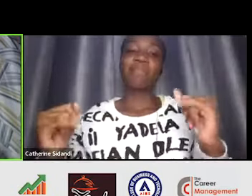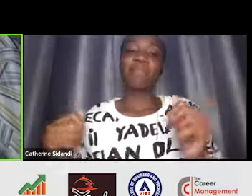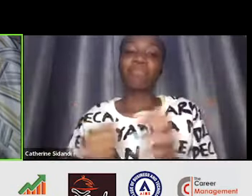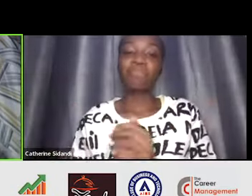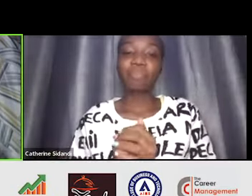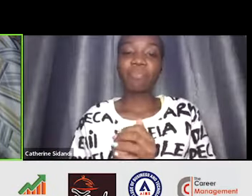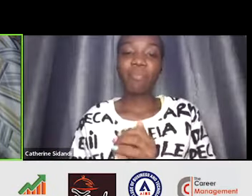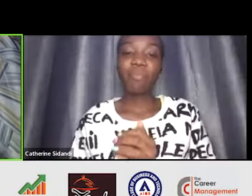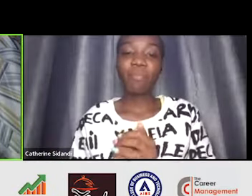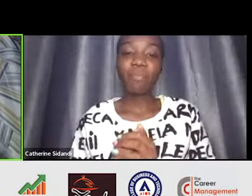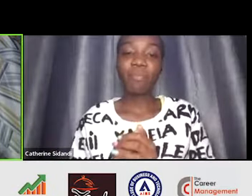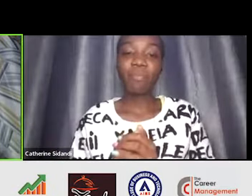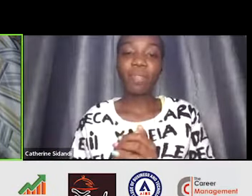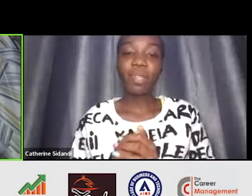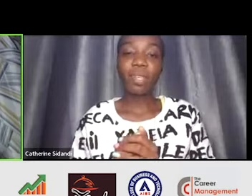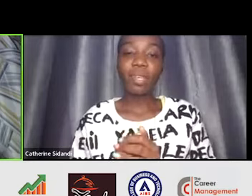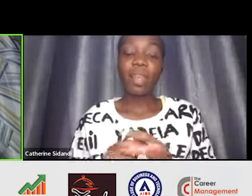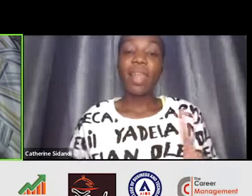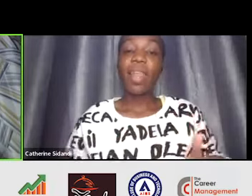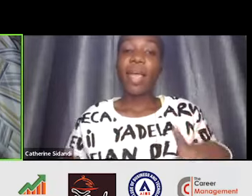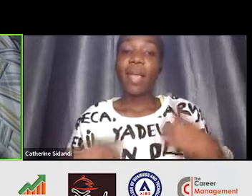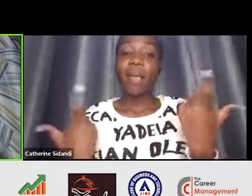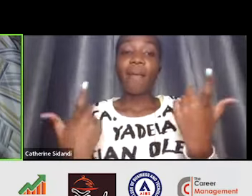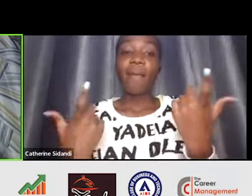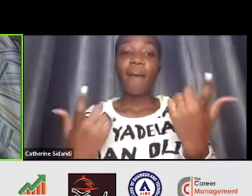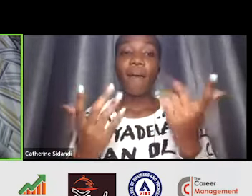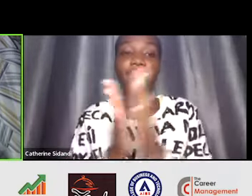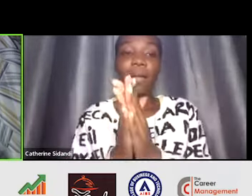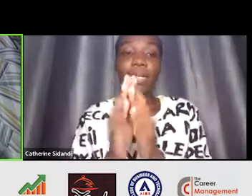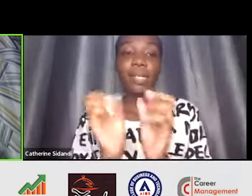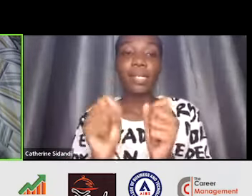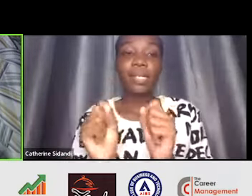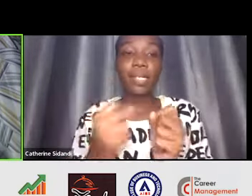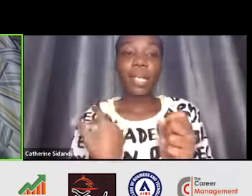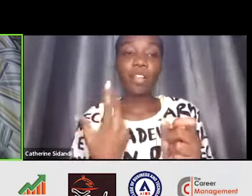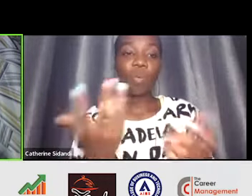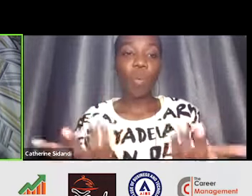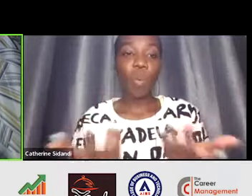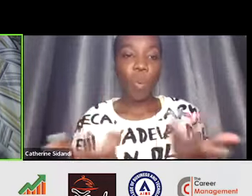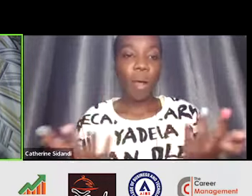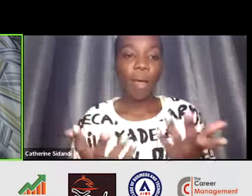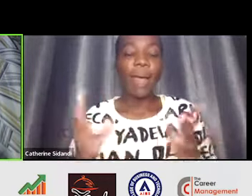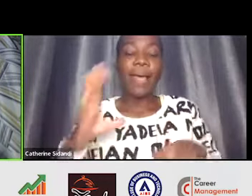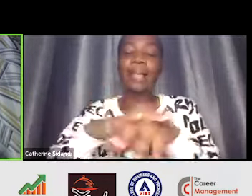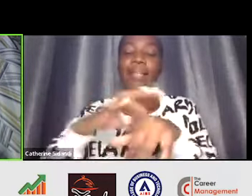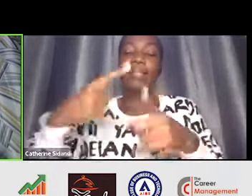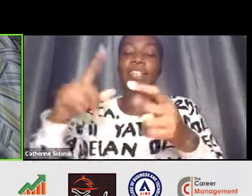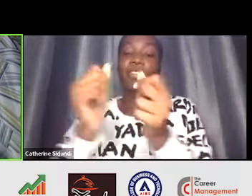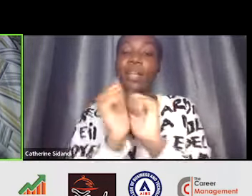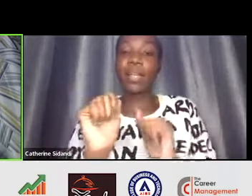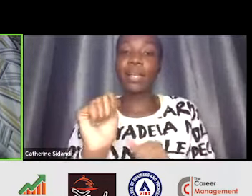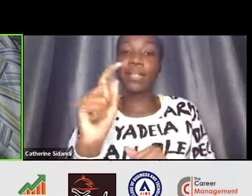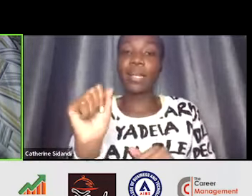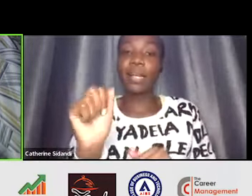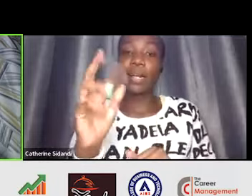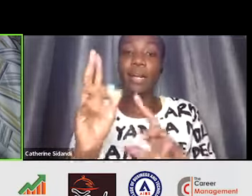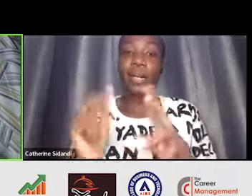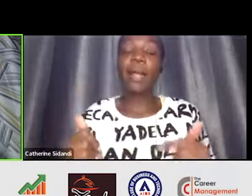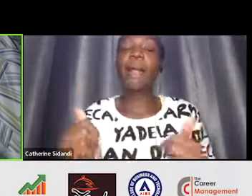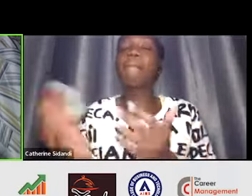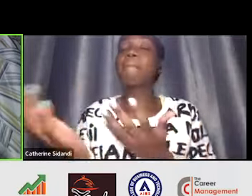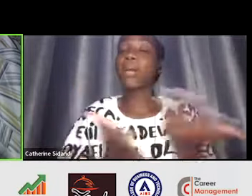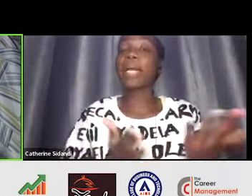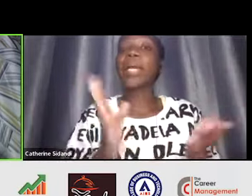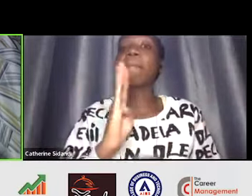right, yes. Where are we? Now, Get It Right with Atara Solutions is brought to you by Atara